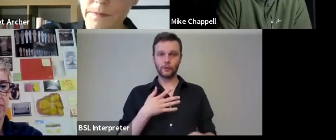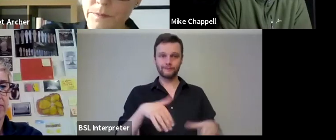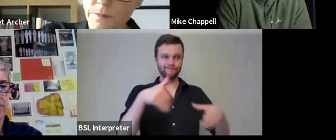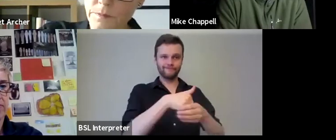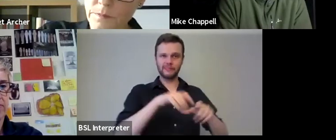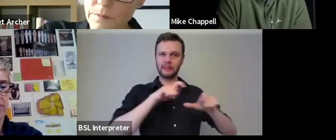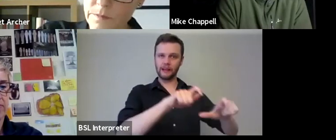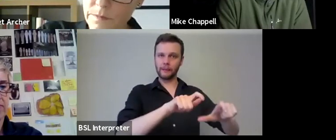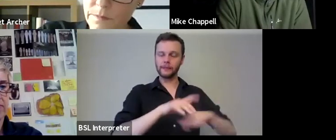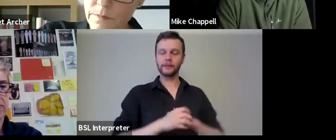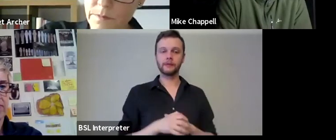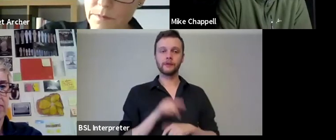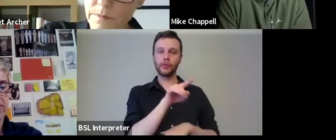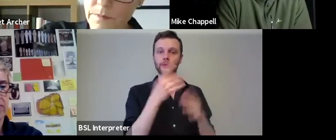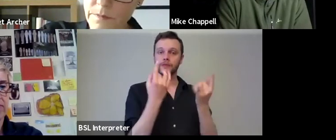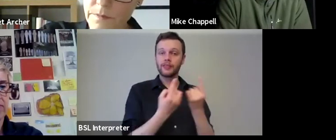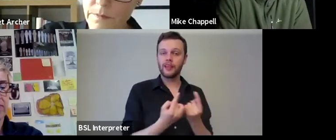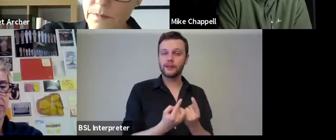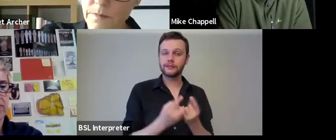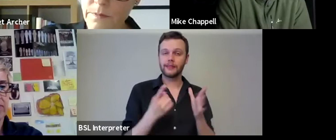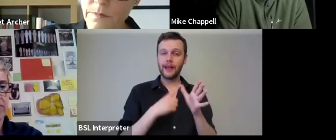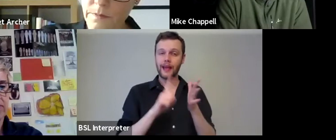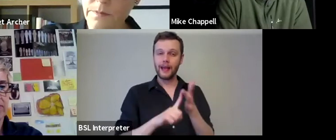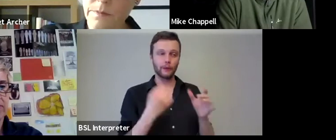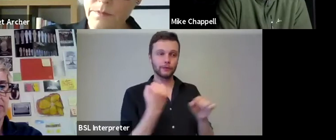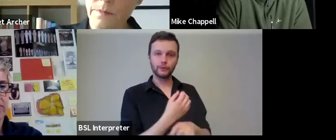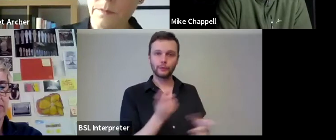Because those kind of things that AI will do,